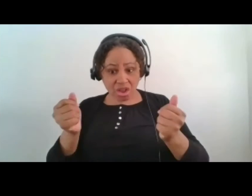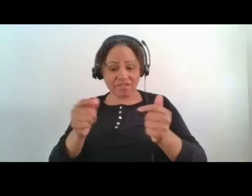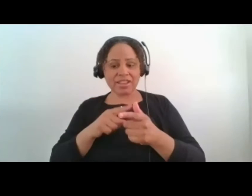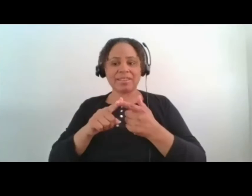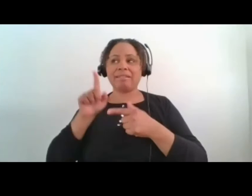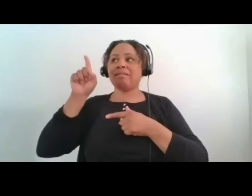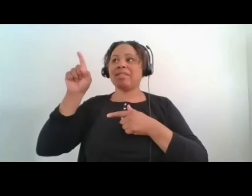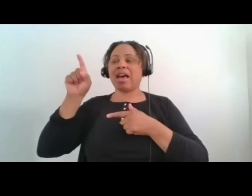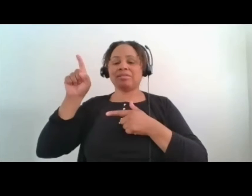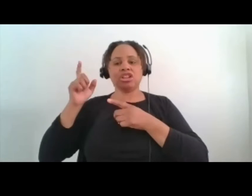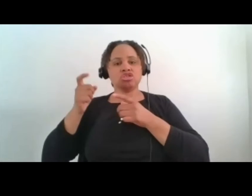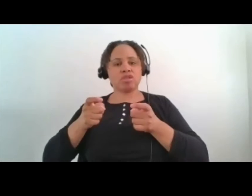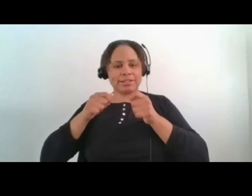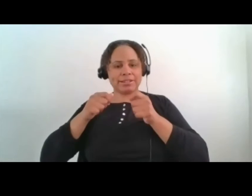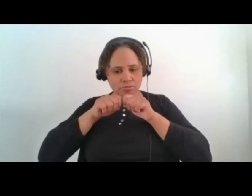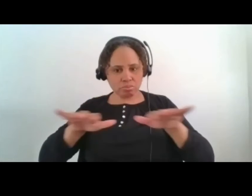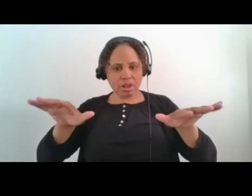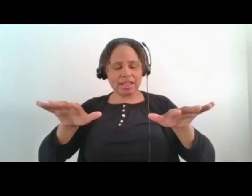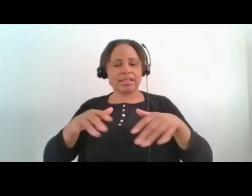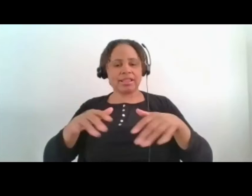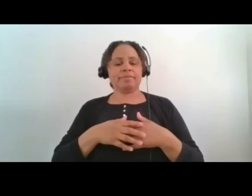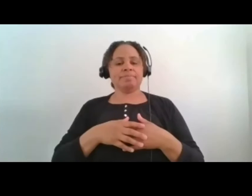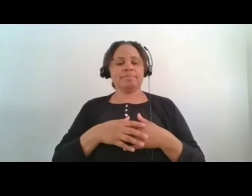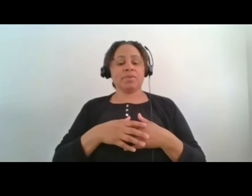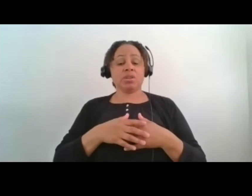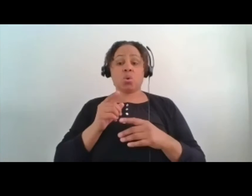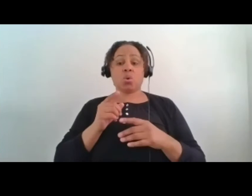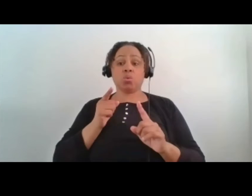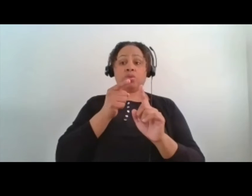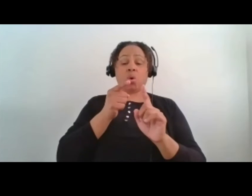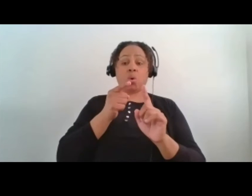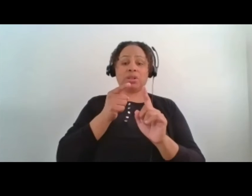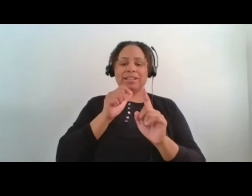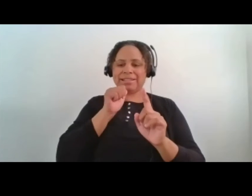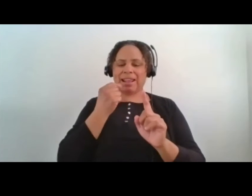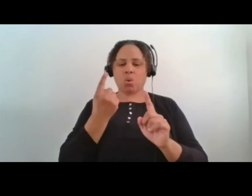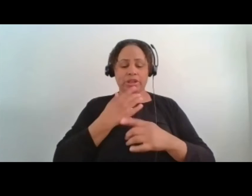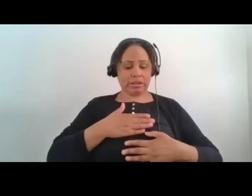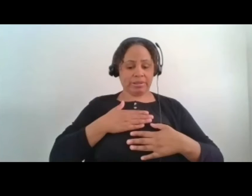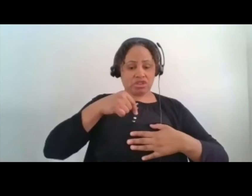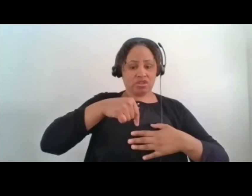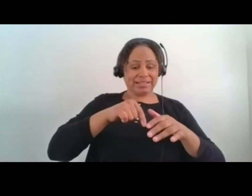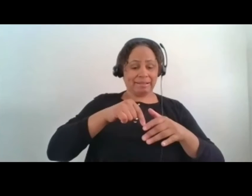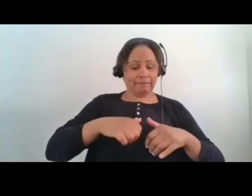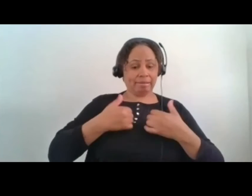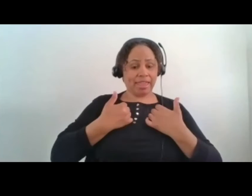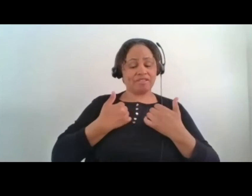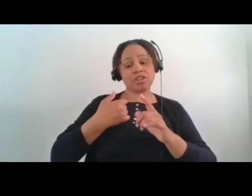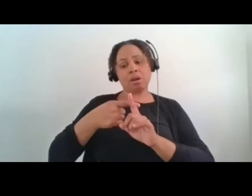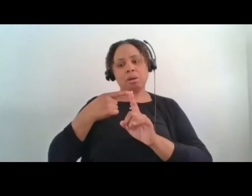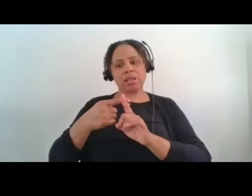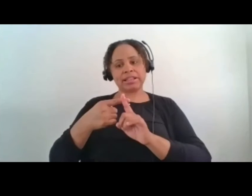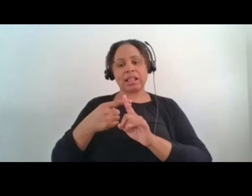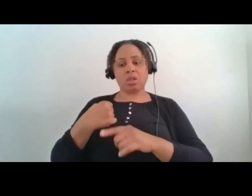not necessarily the pleasures of this life, it's the accountability that we face on the Day of Judgment, that we stand before